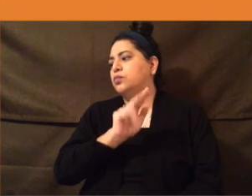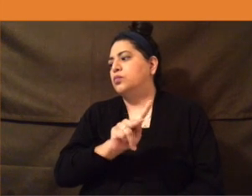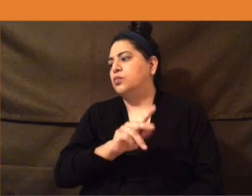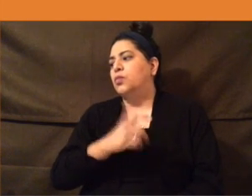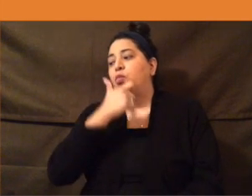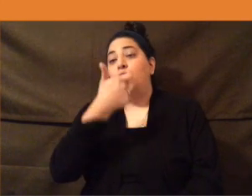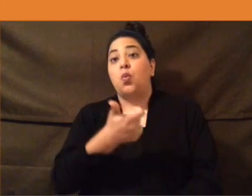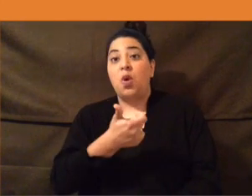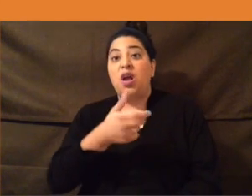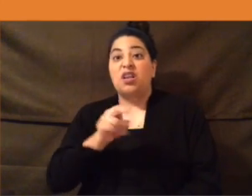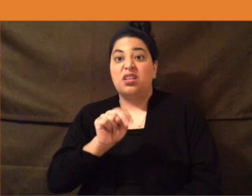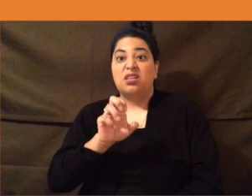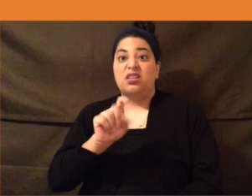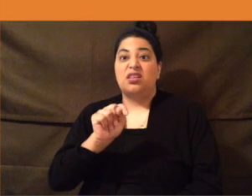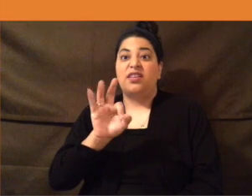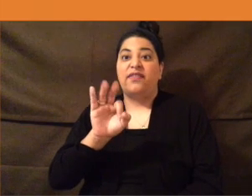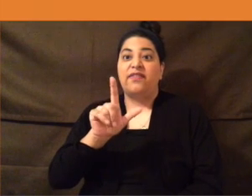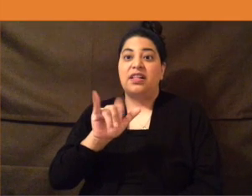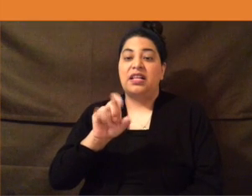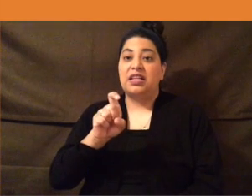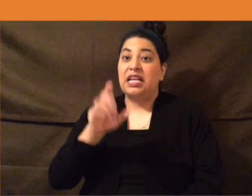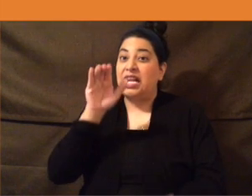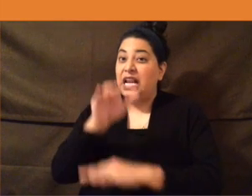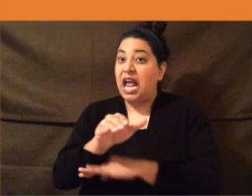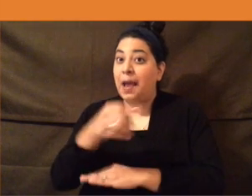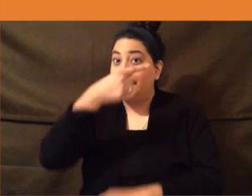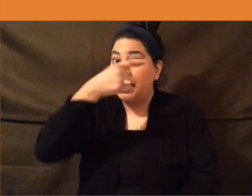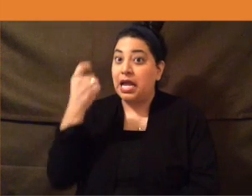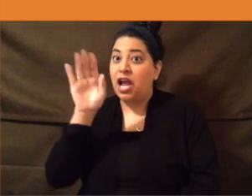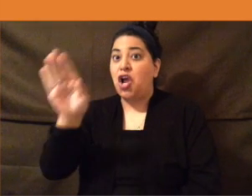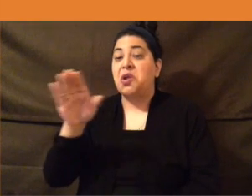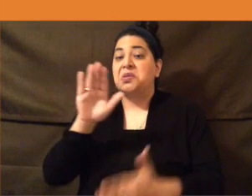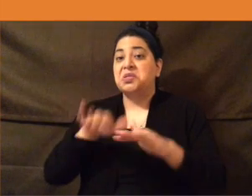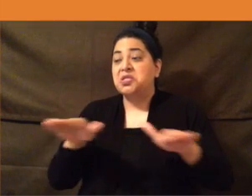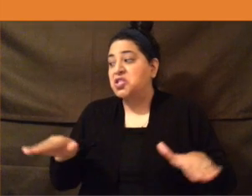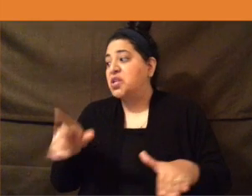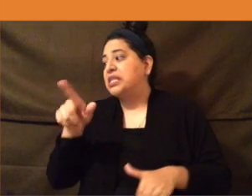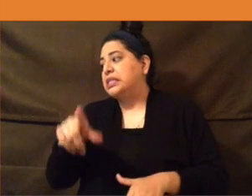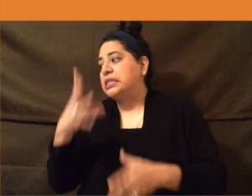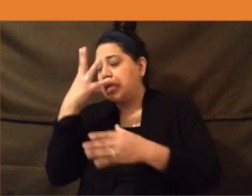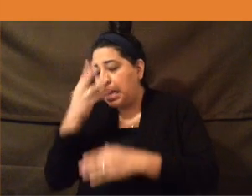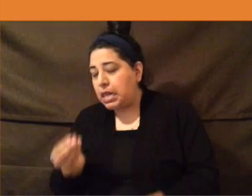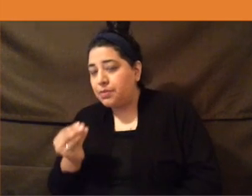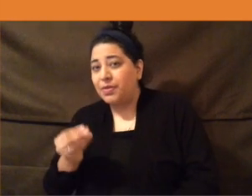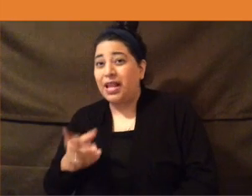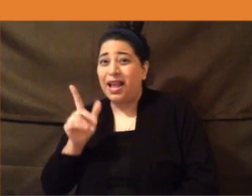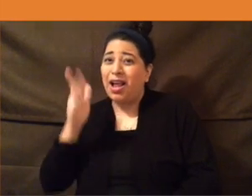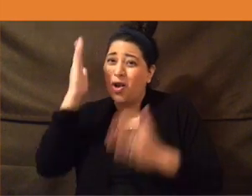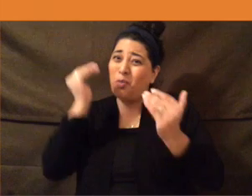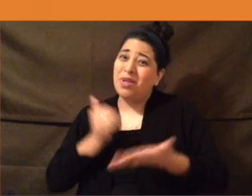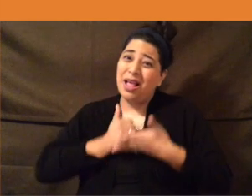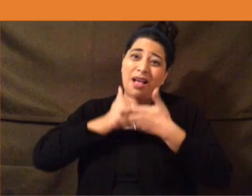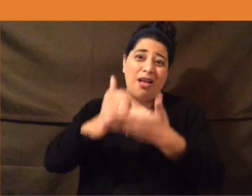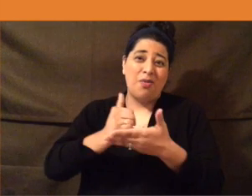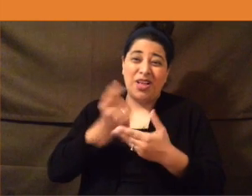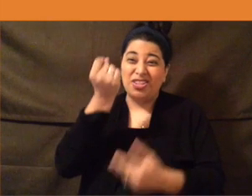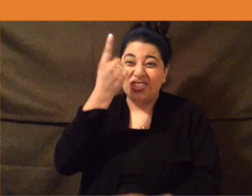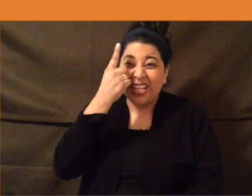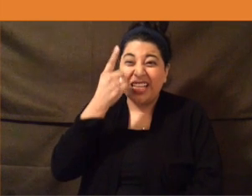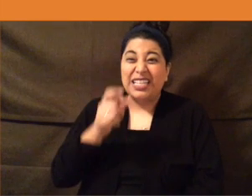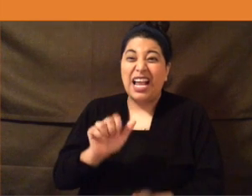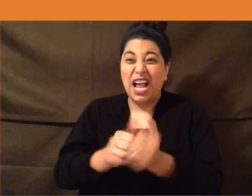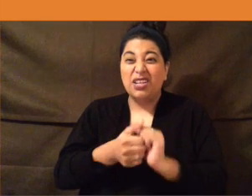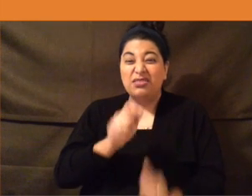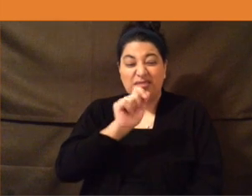since her children are asleep. All right, guys, I hope that this helps a little bit with understanding how